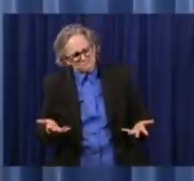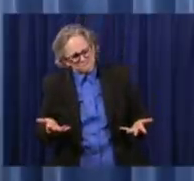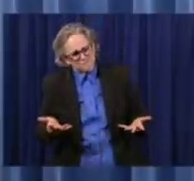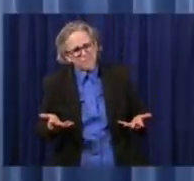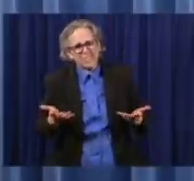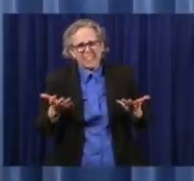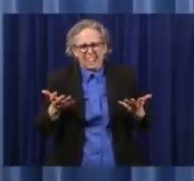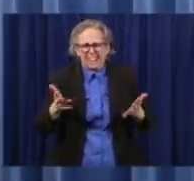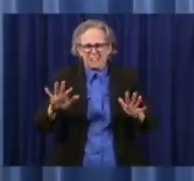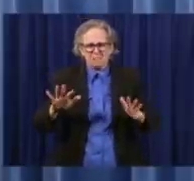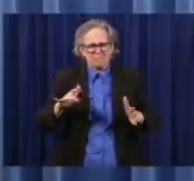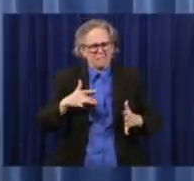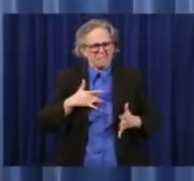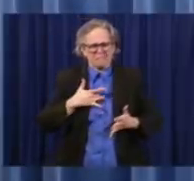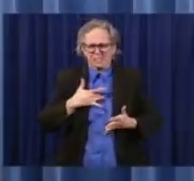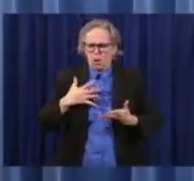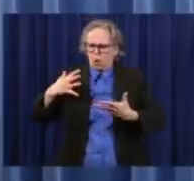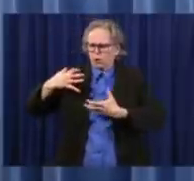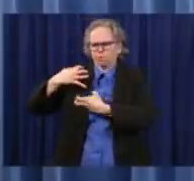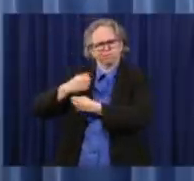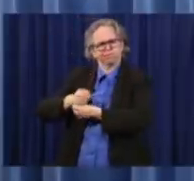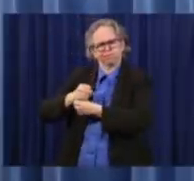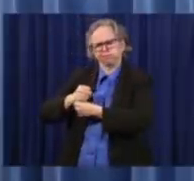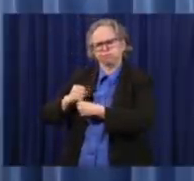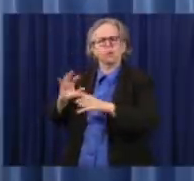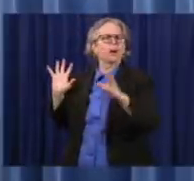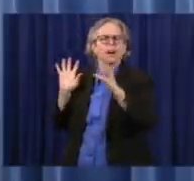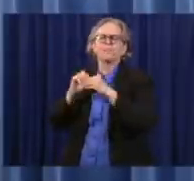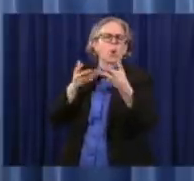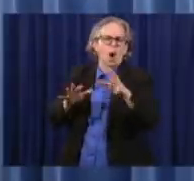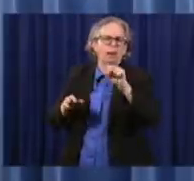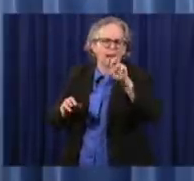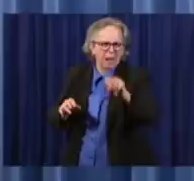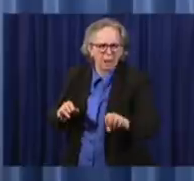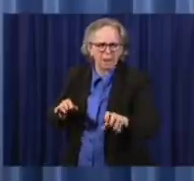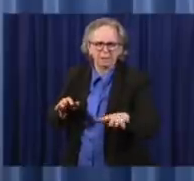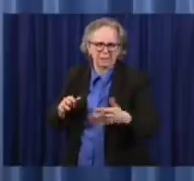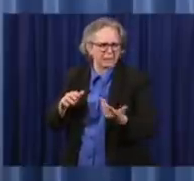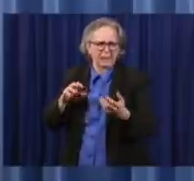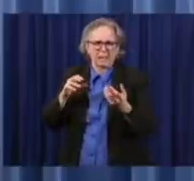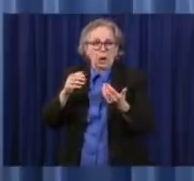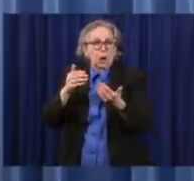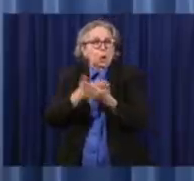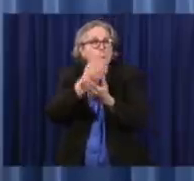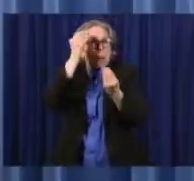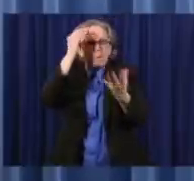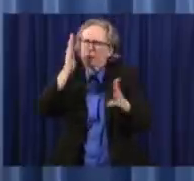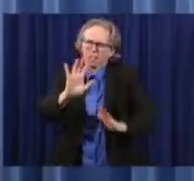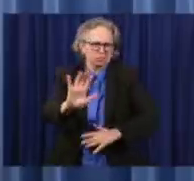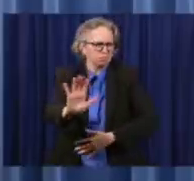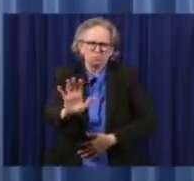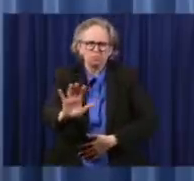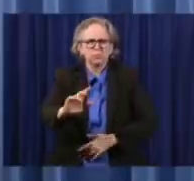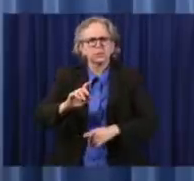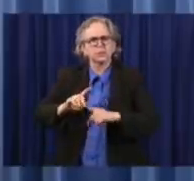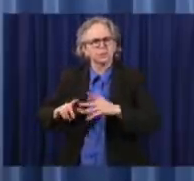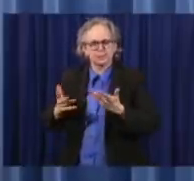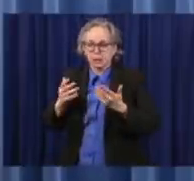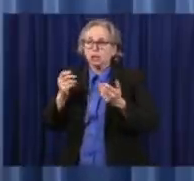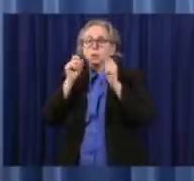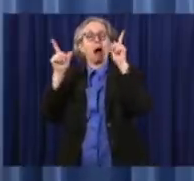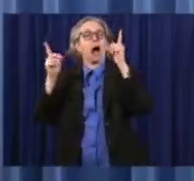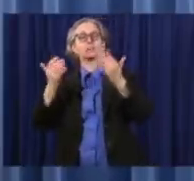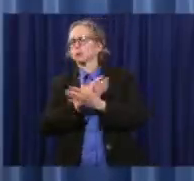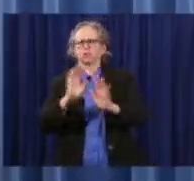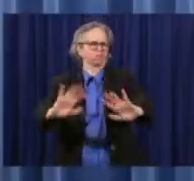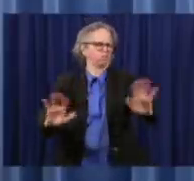we've talked about this before. I don't think there's much new really in here or any huge surprises.